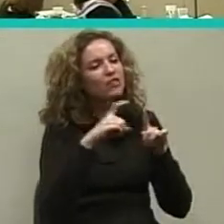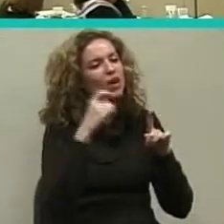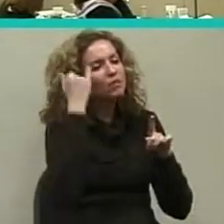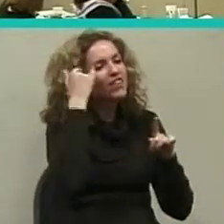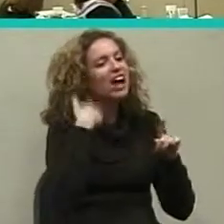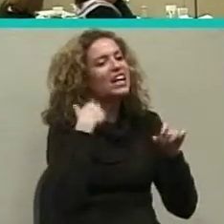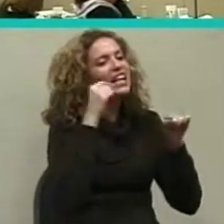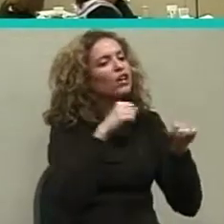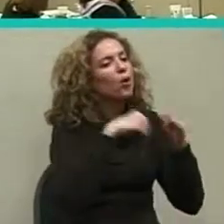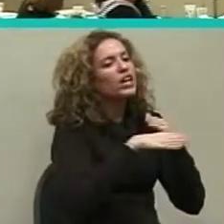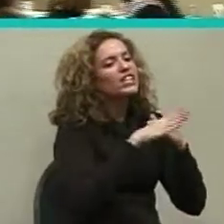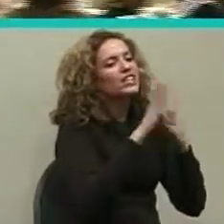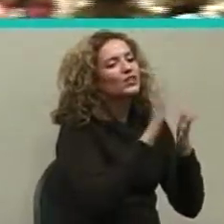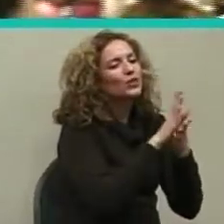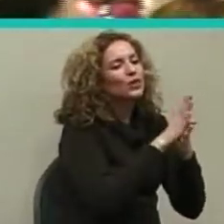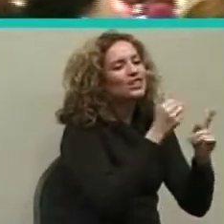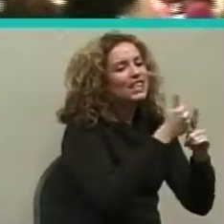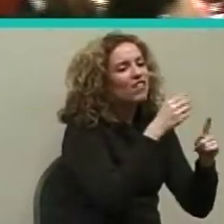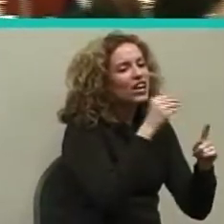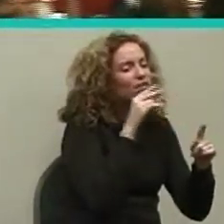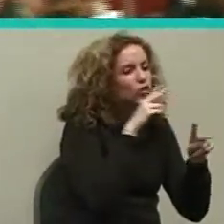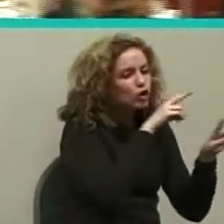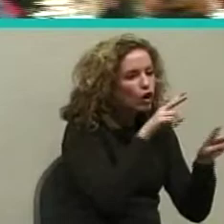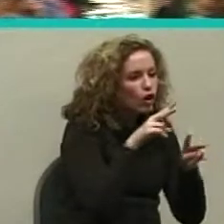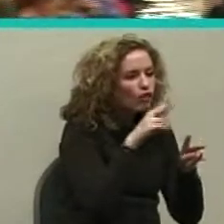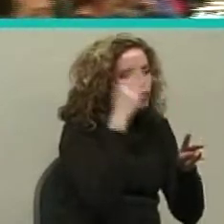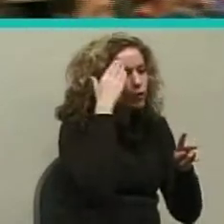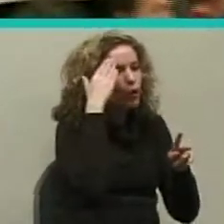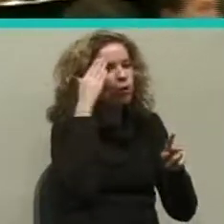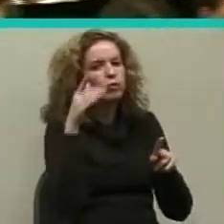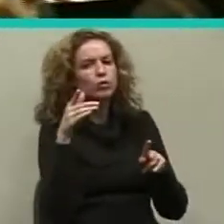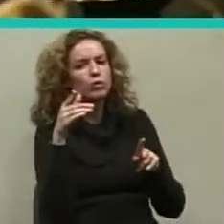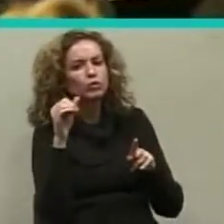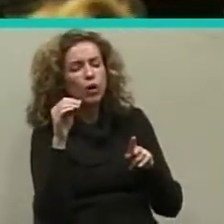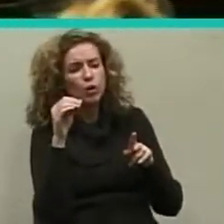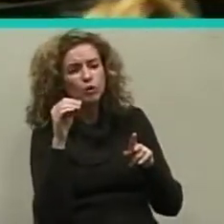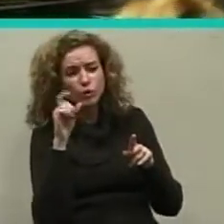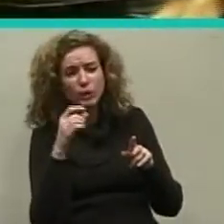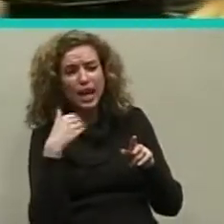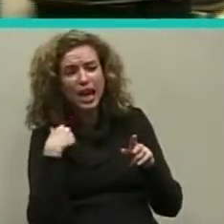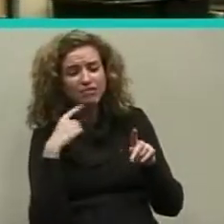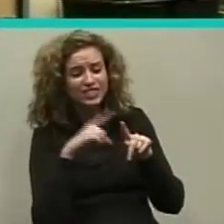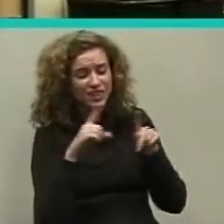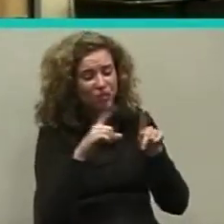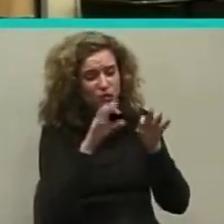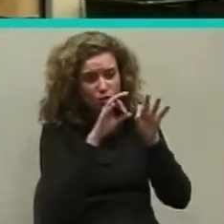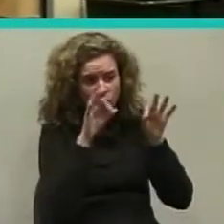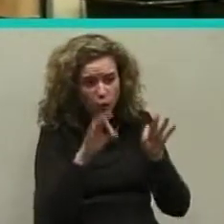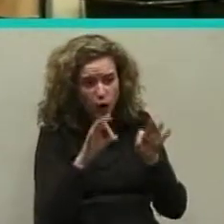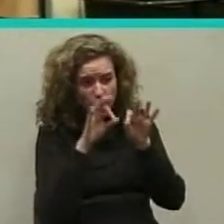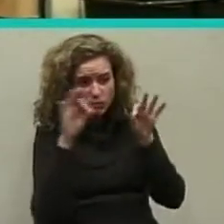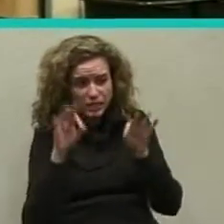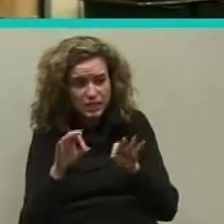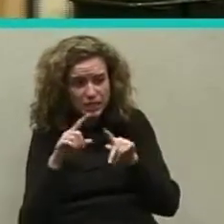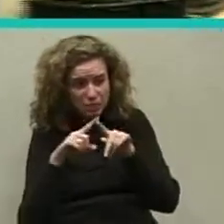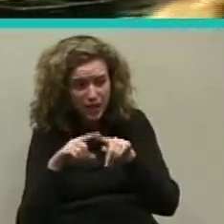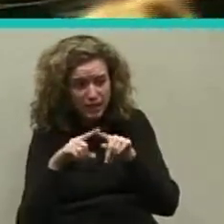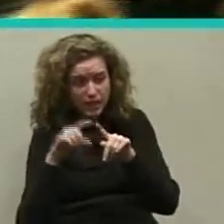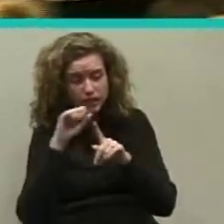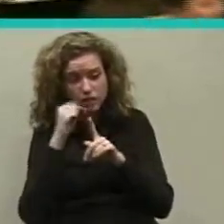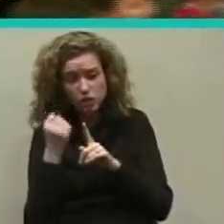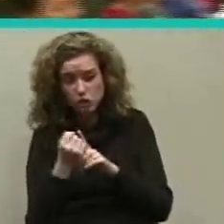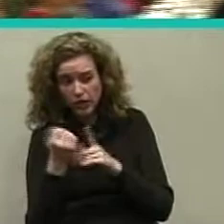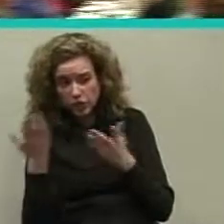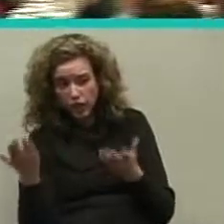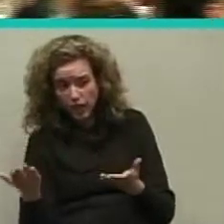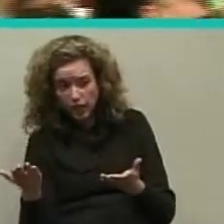information. So would you suggest then that we have several different forms that we can use dependent on the situation that the kids are working with? I think they have